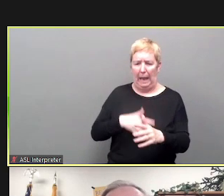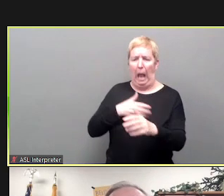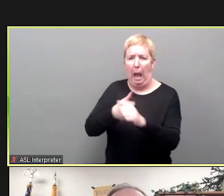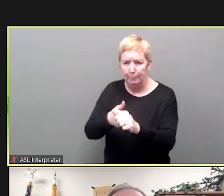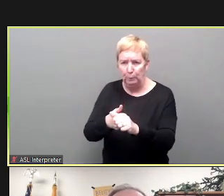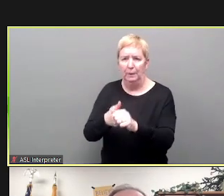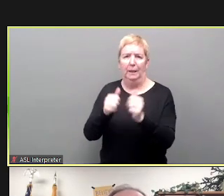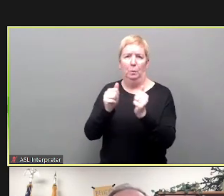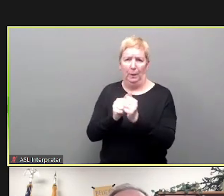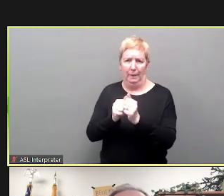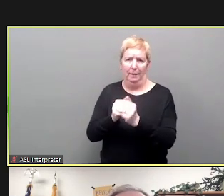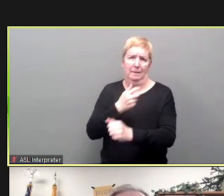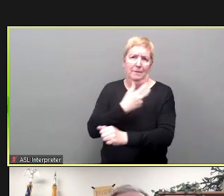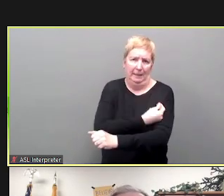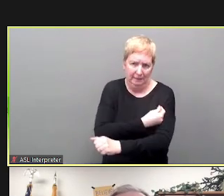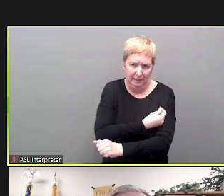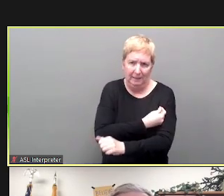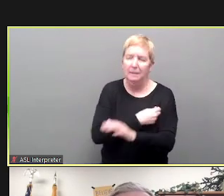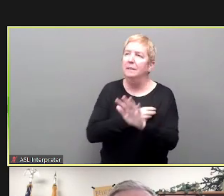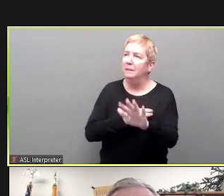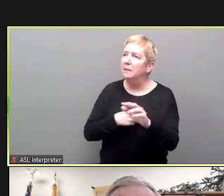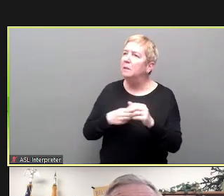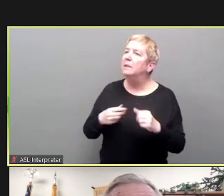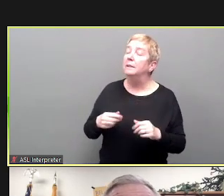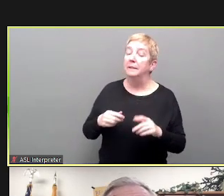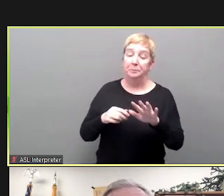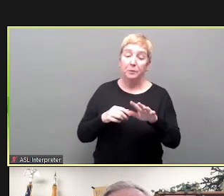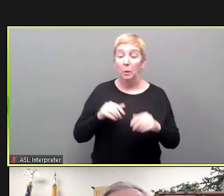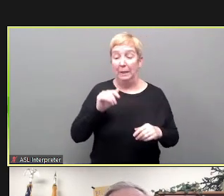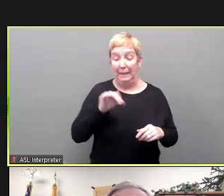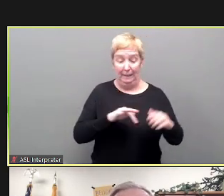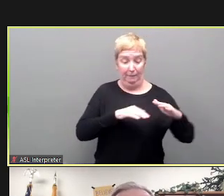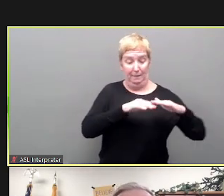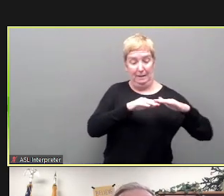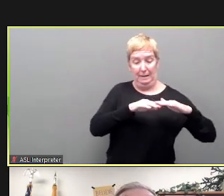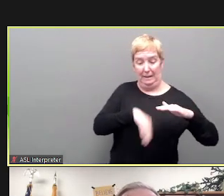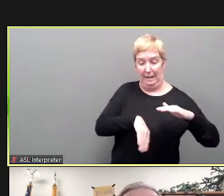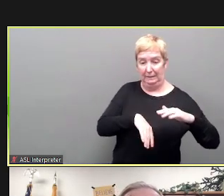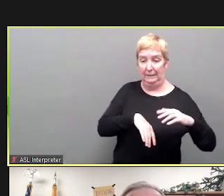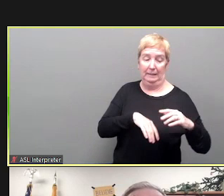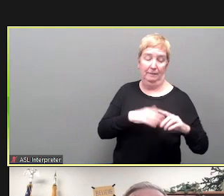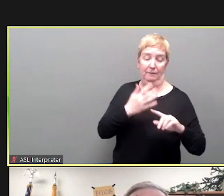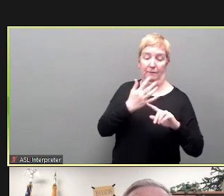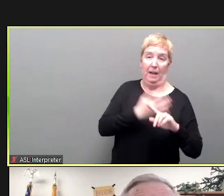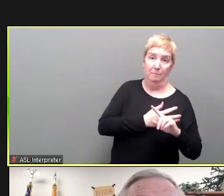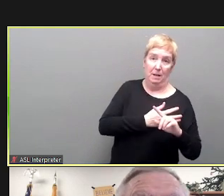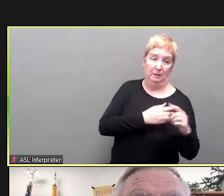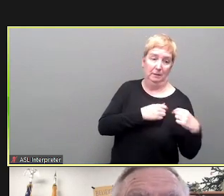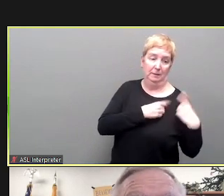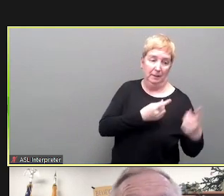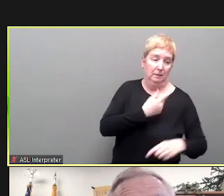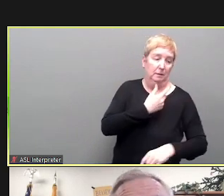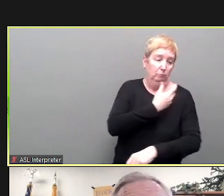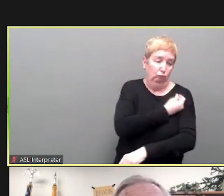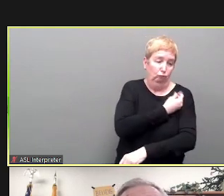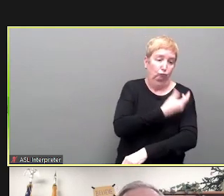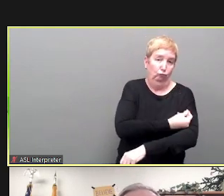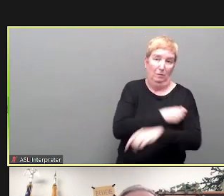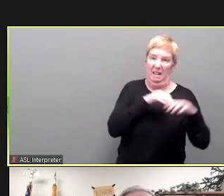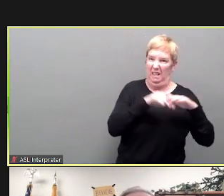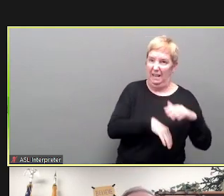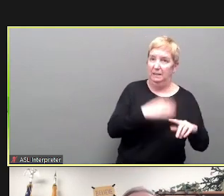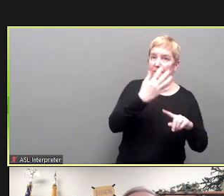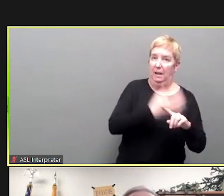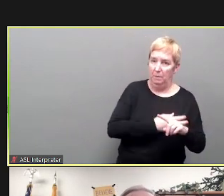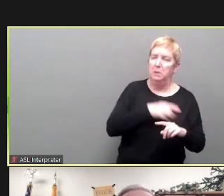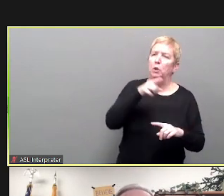you all know what that is, but if it's been less than 5 months since you had the Pfizer Moderna series, then you're up to date. Good for you.